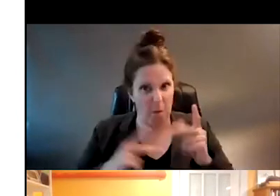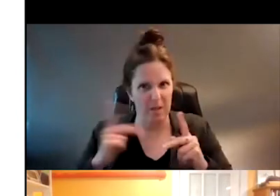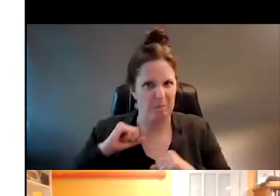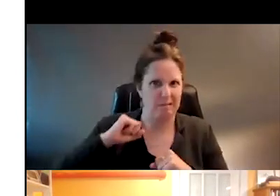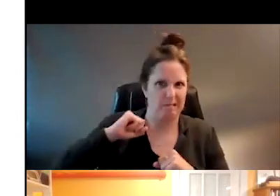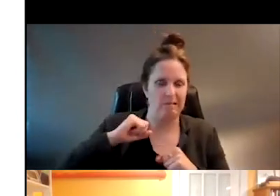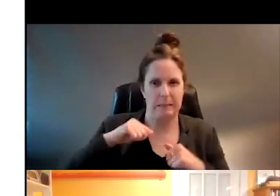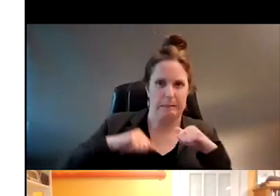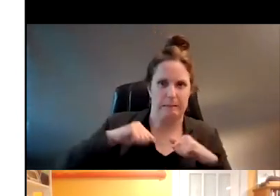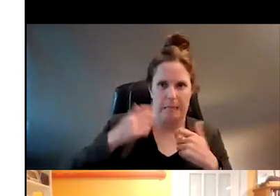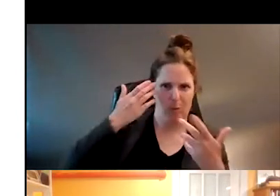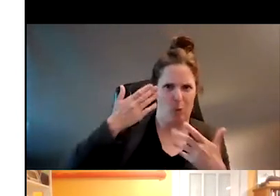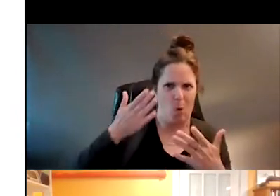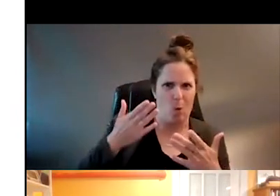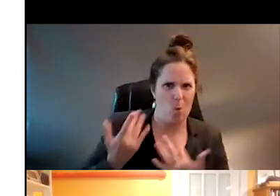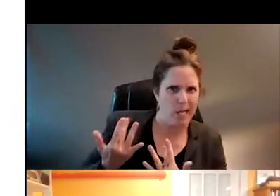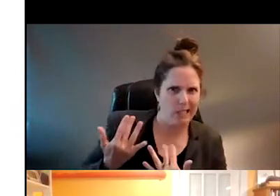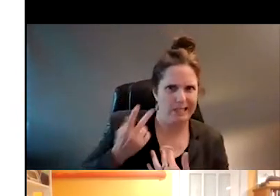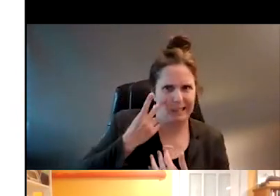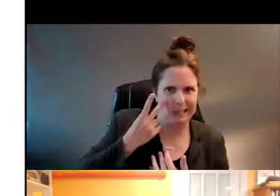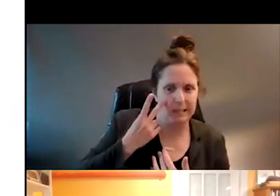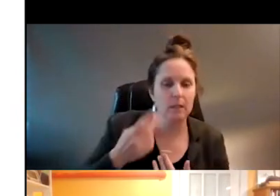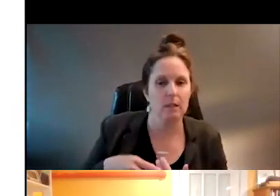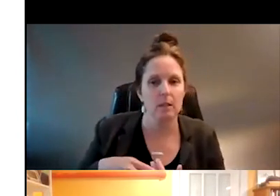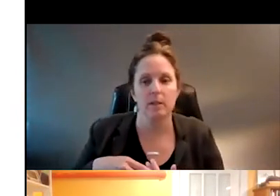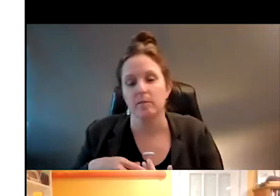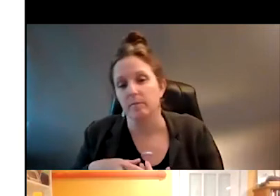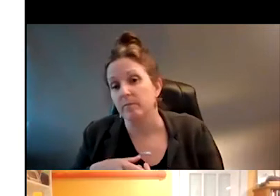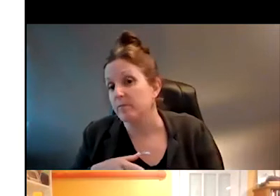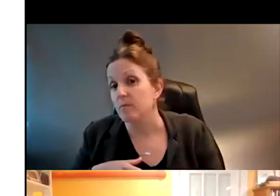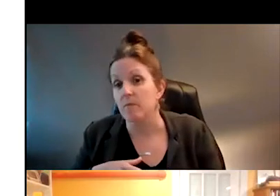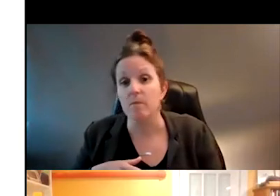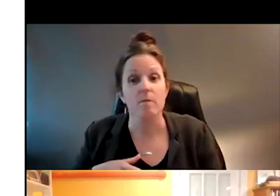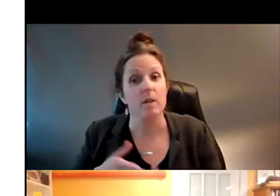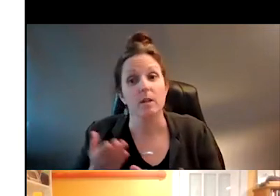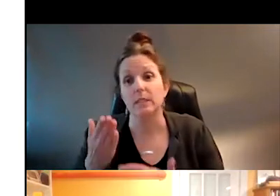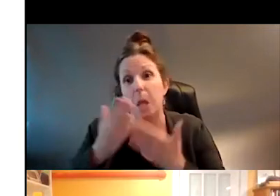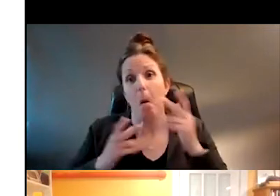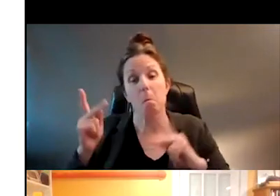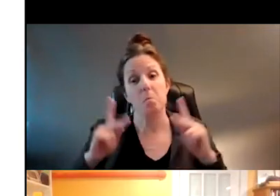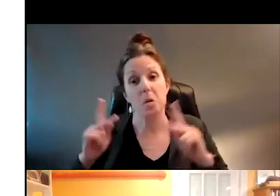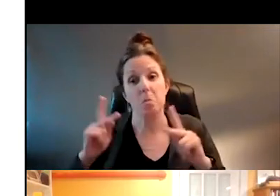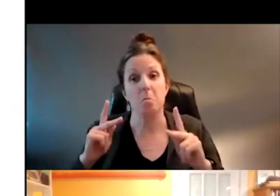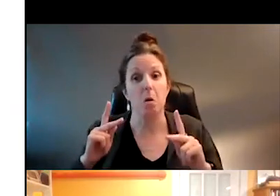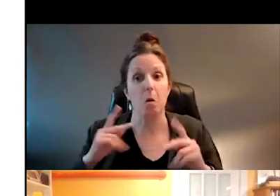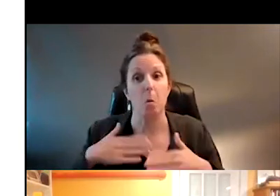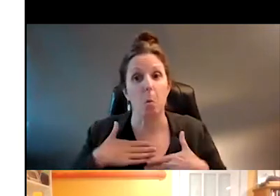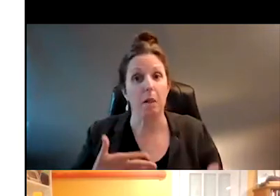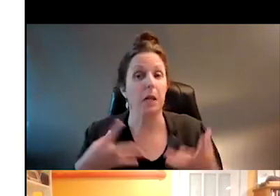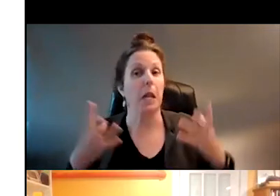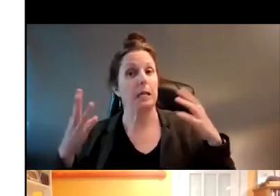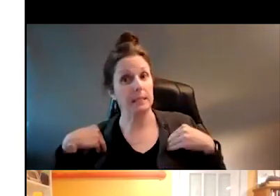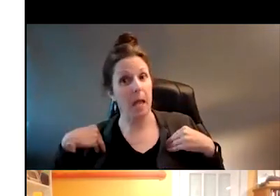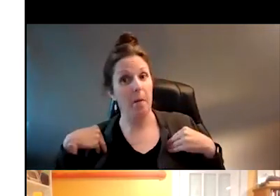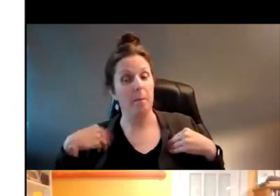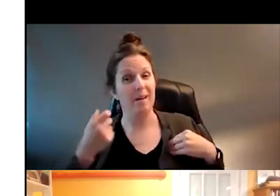don't know, I'm unsure, let's wait a little bit. For other people, even those who are willing to accept the vaccine, there's practical barriers to